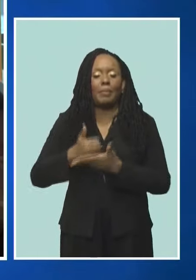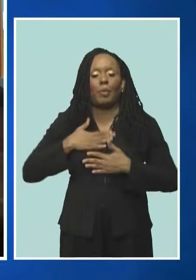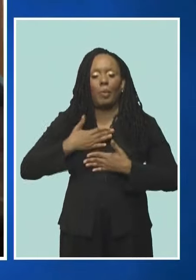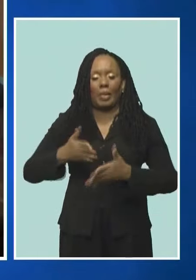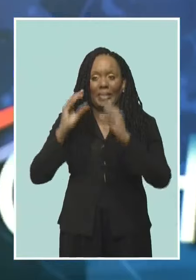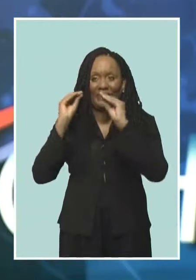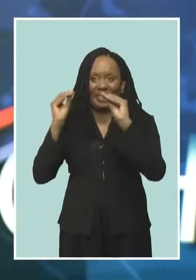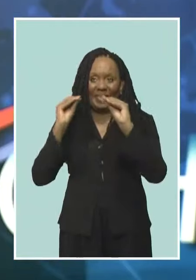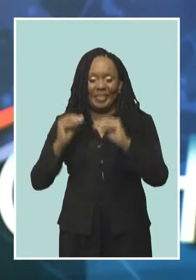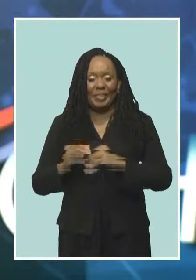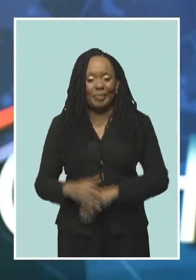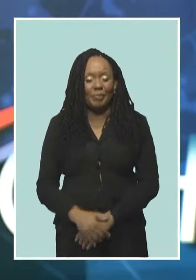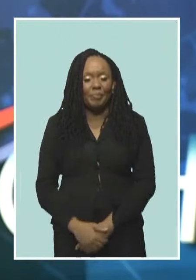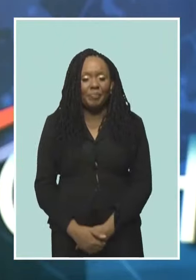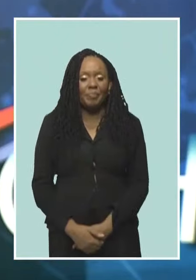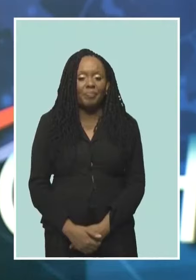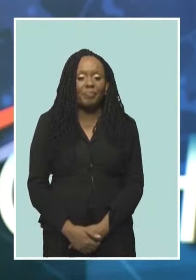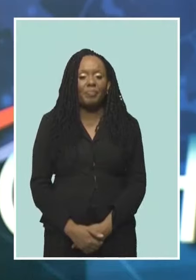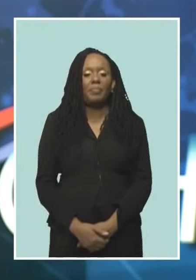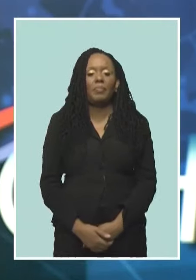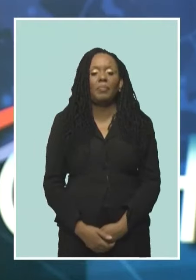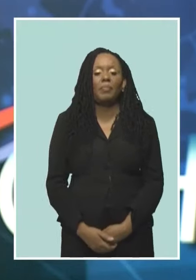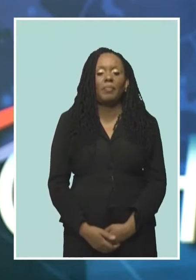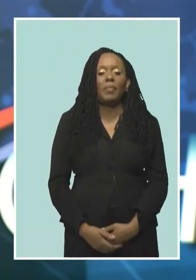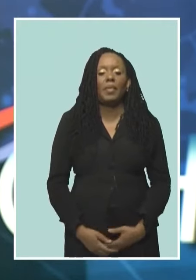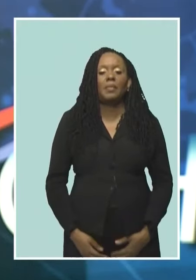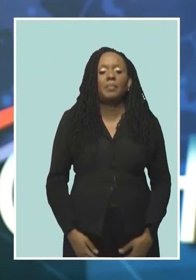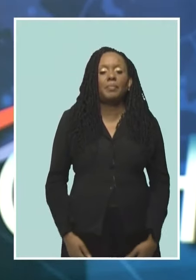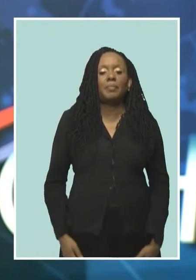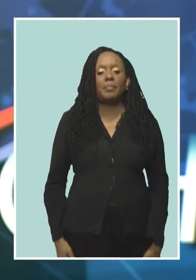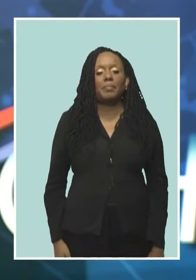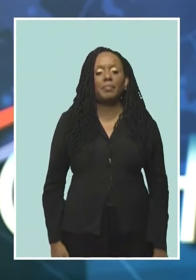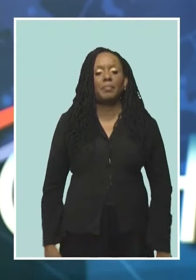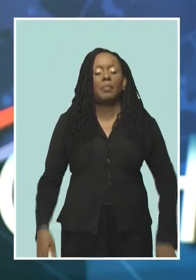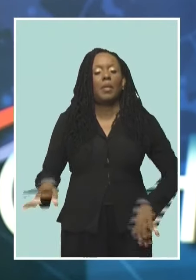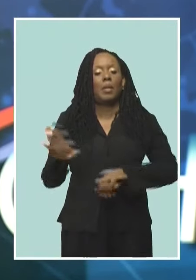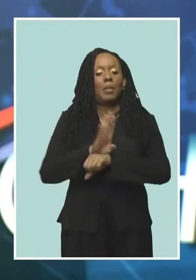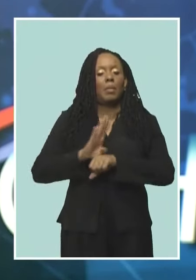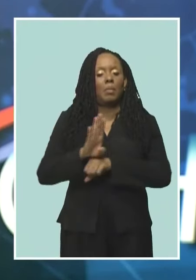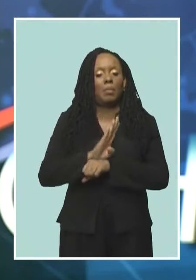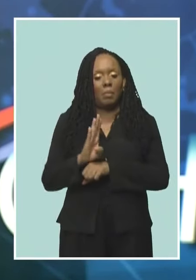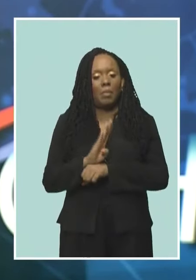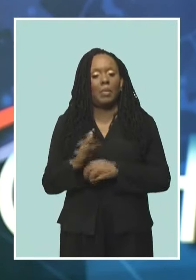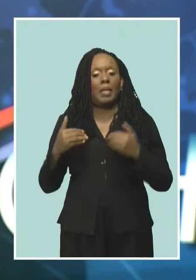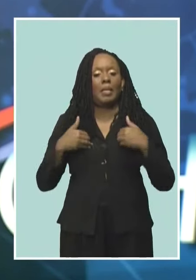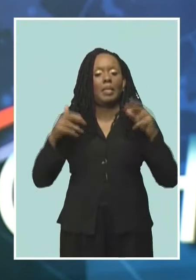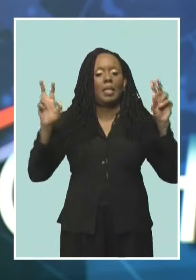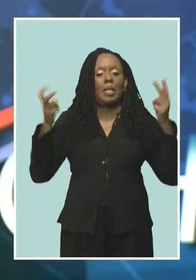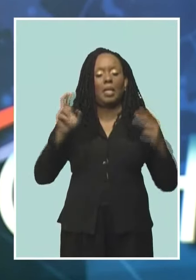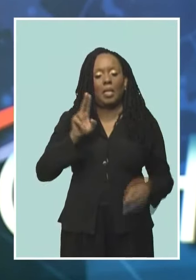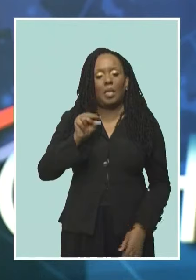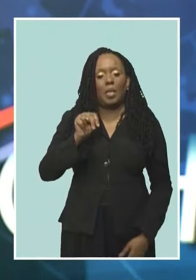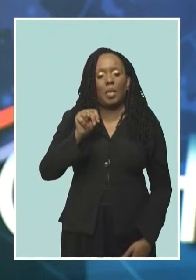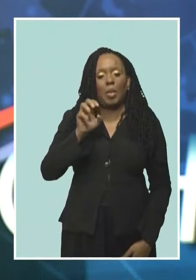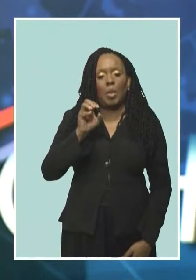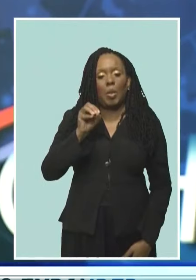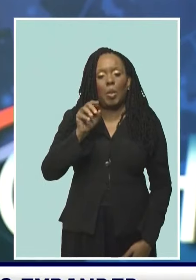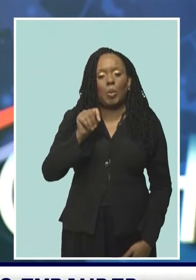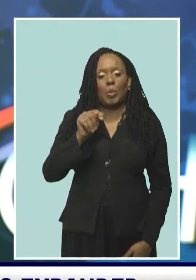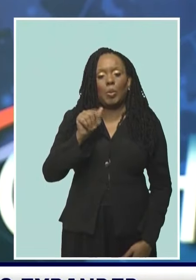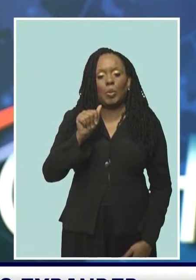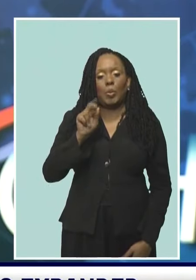News. Barbados is expanding the category of notaries public through the Notaries Public Bill 2024 that was